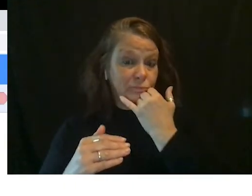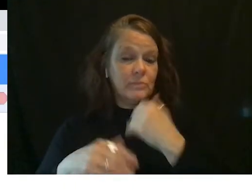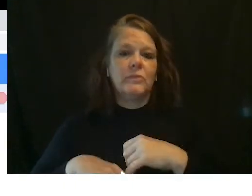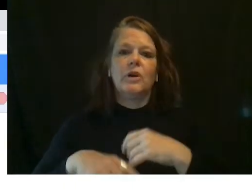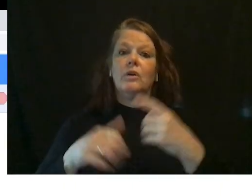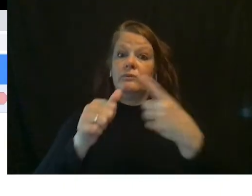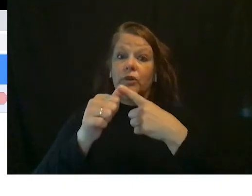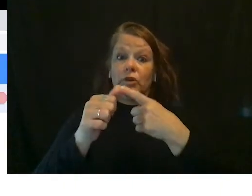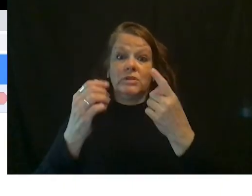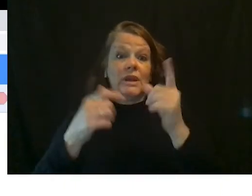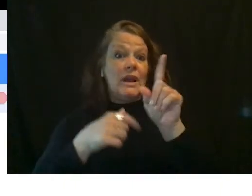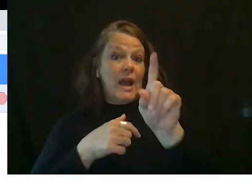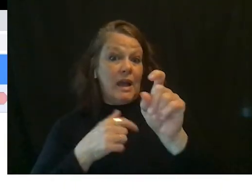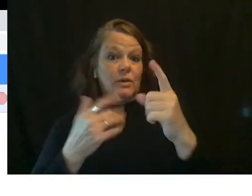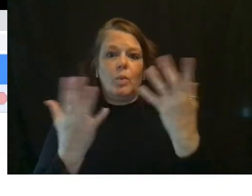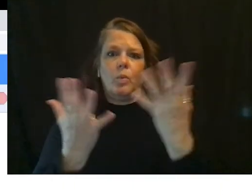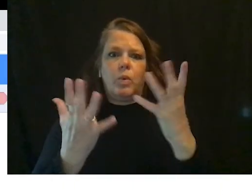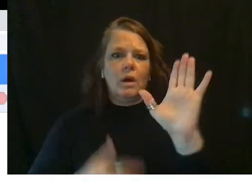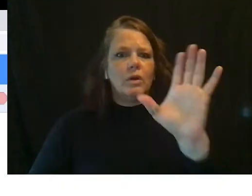what is your guess?